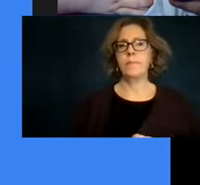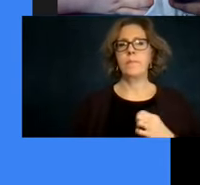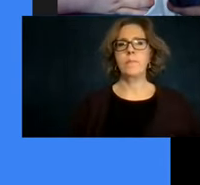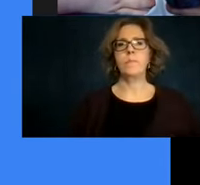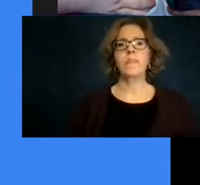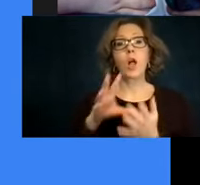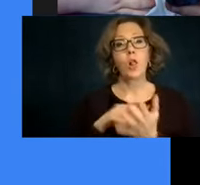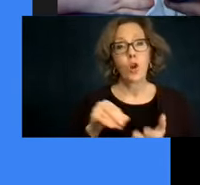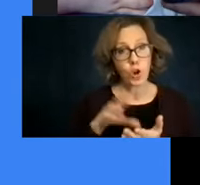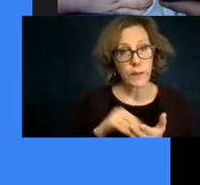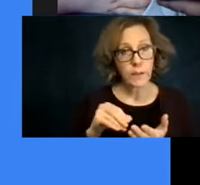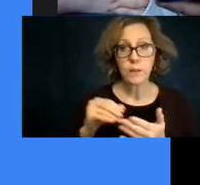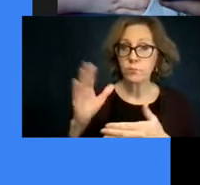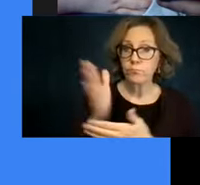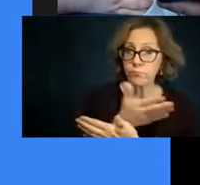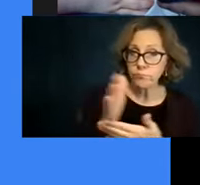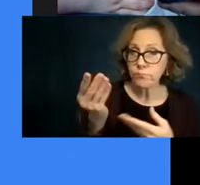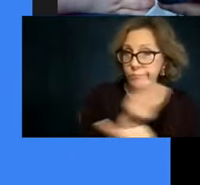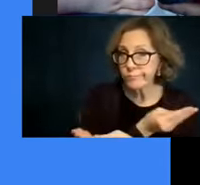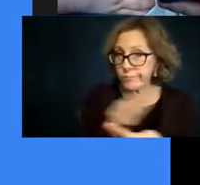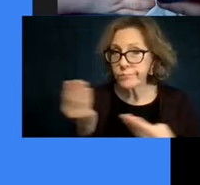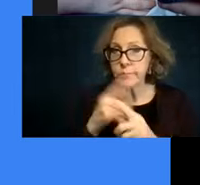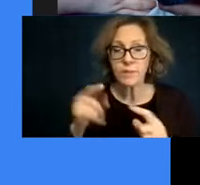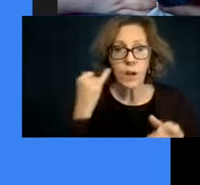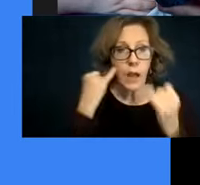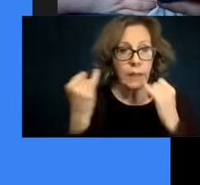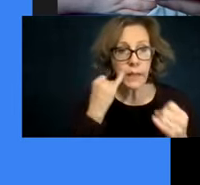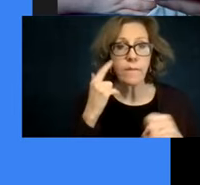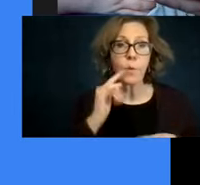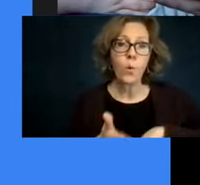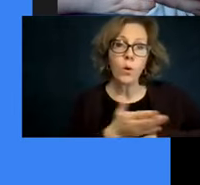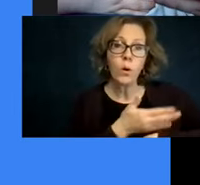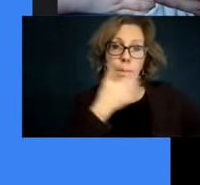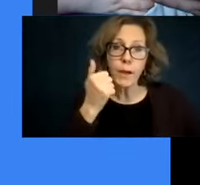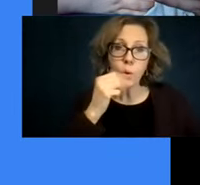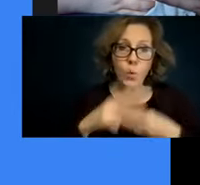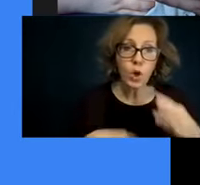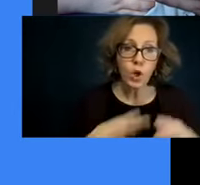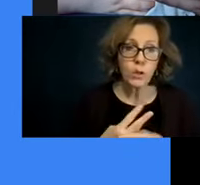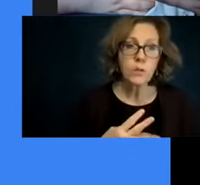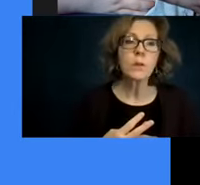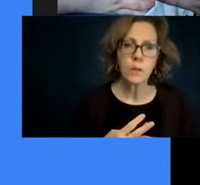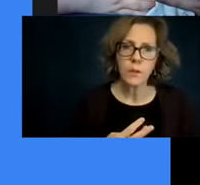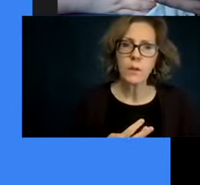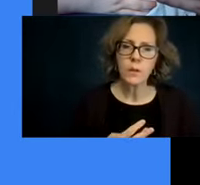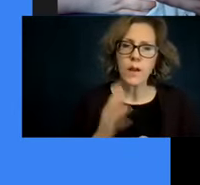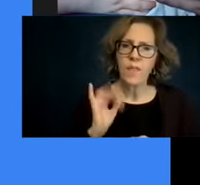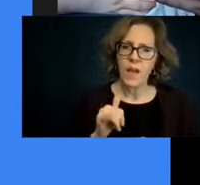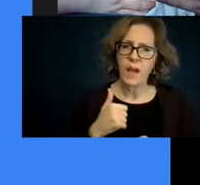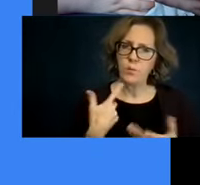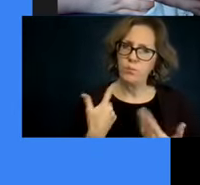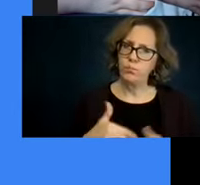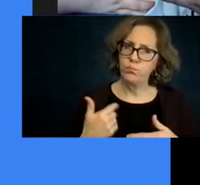Learning and sharing ideas for a better world, Impact Lab is designed to include anyone